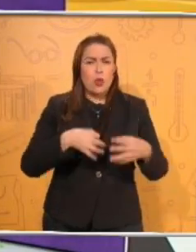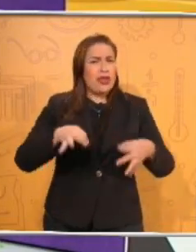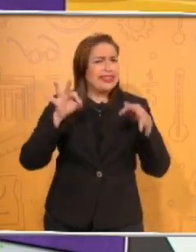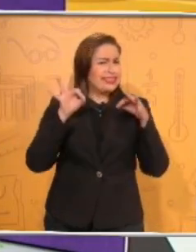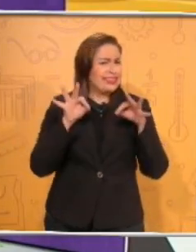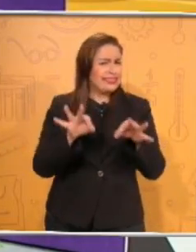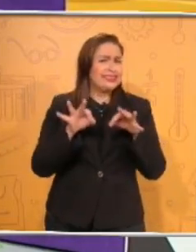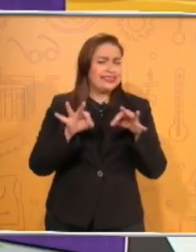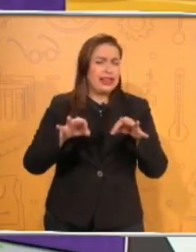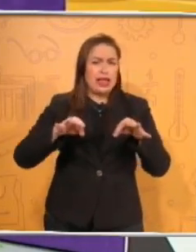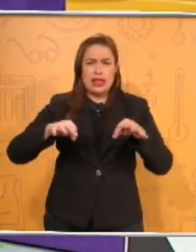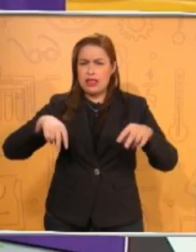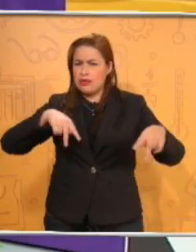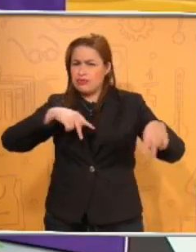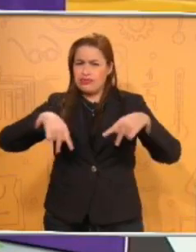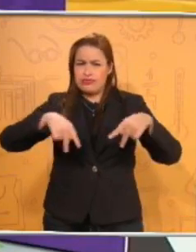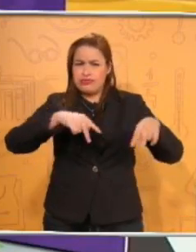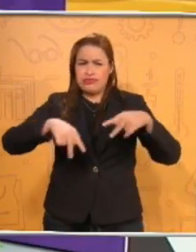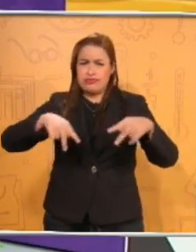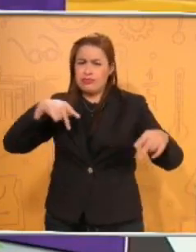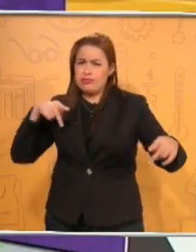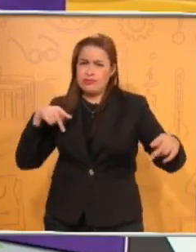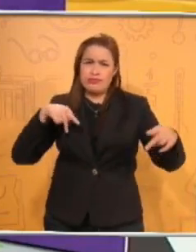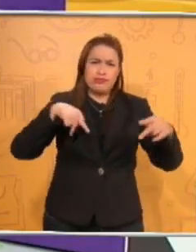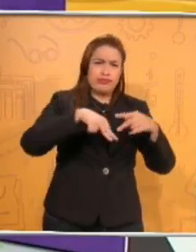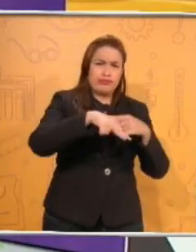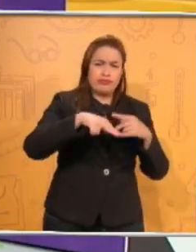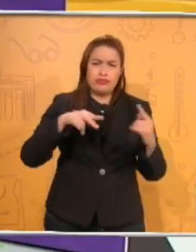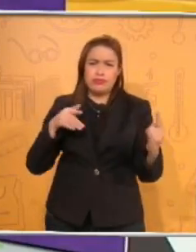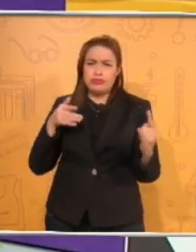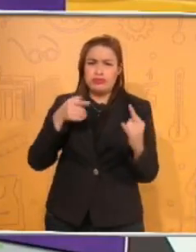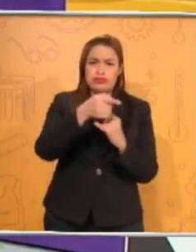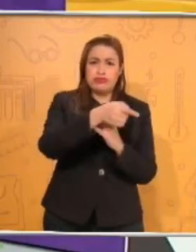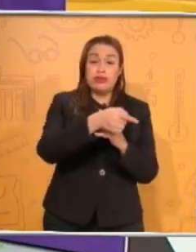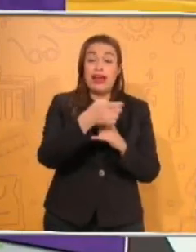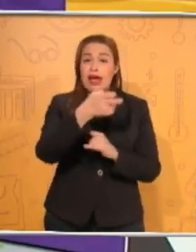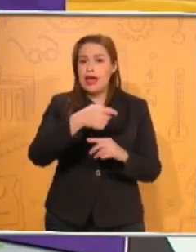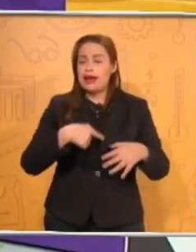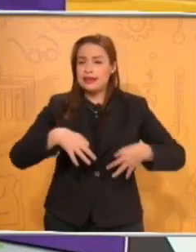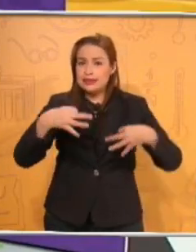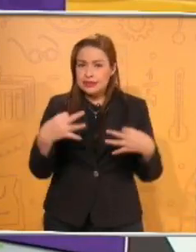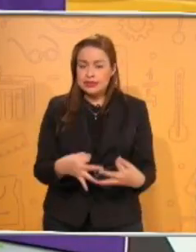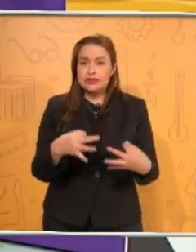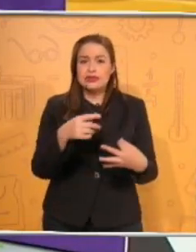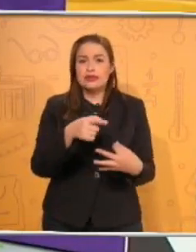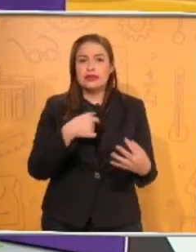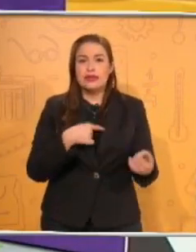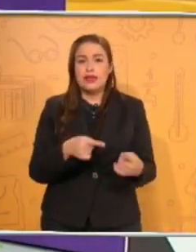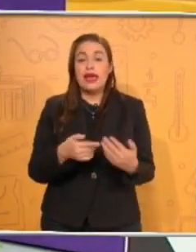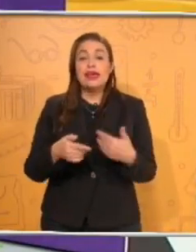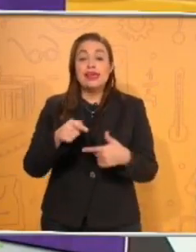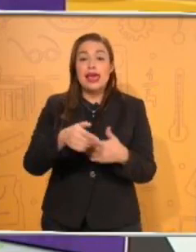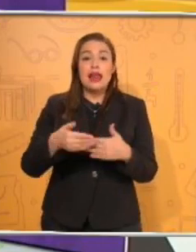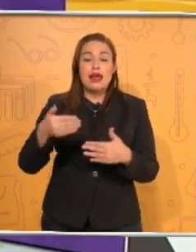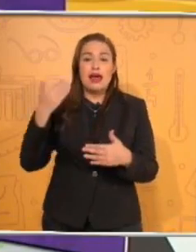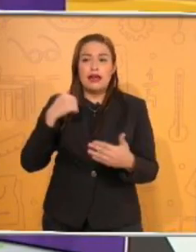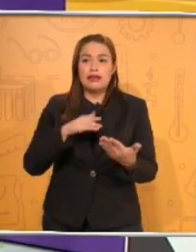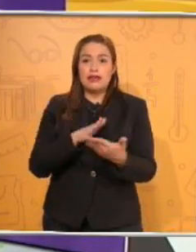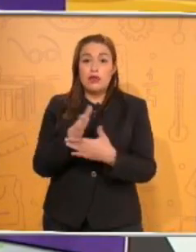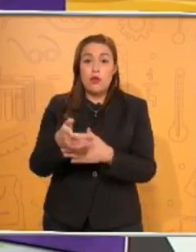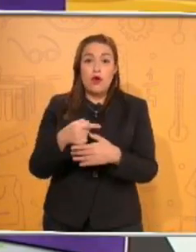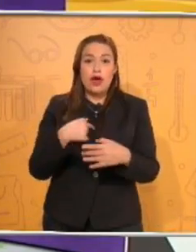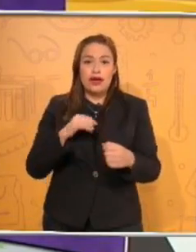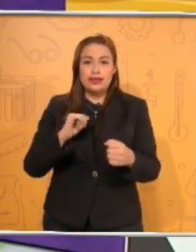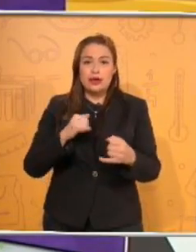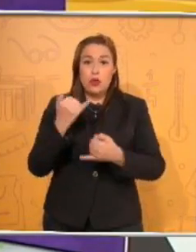you remember this moment? Yeah, I do it because I was in the stadium in that night and it was the final minute. And